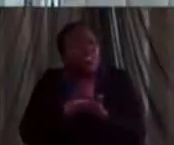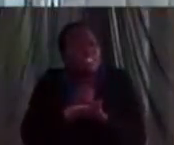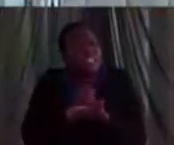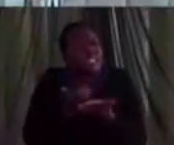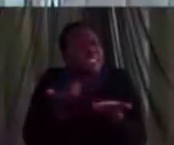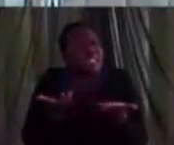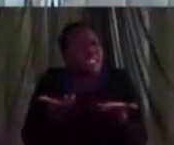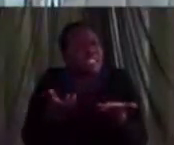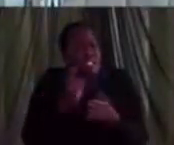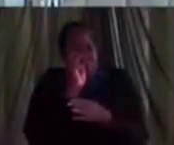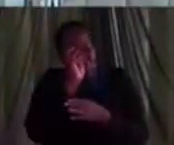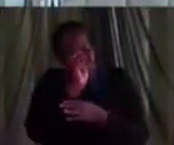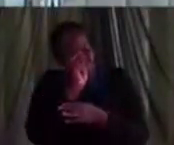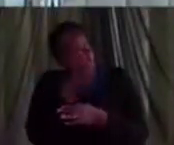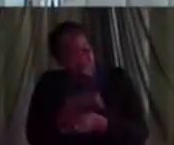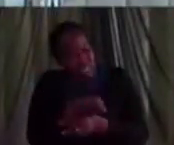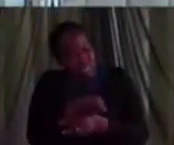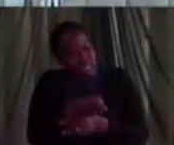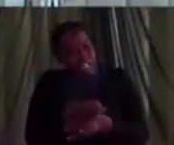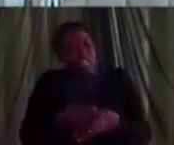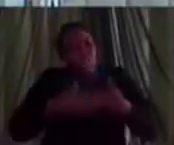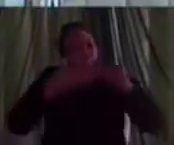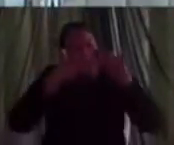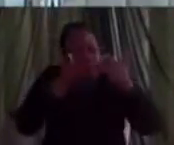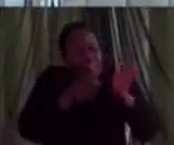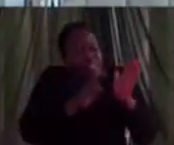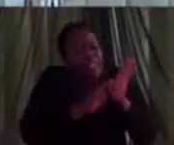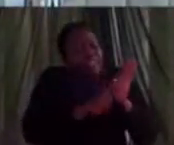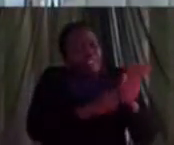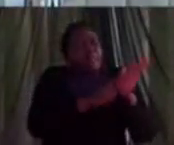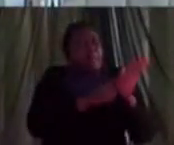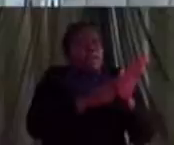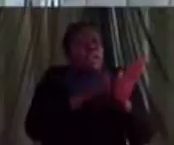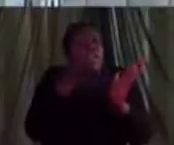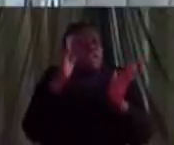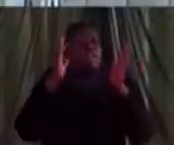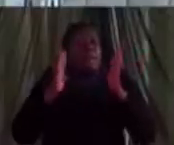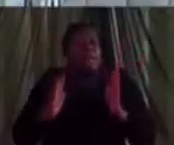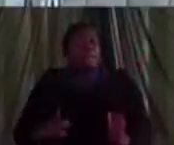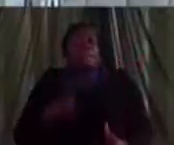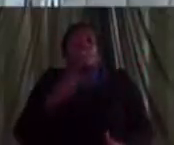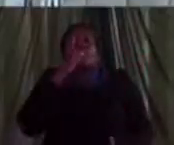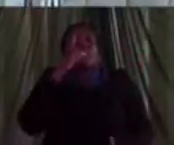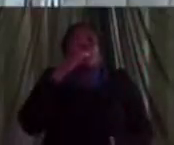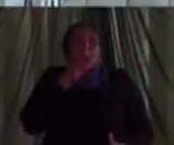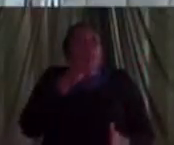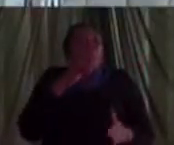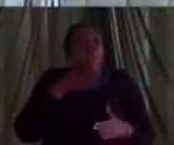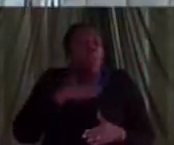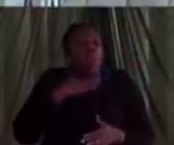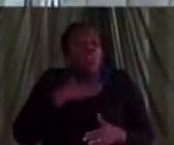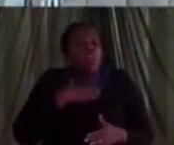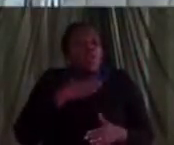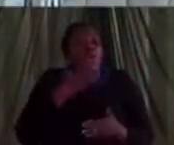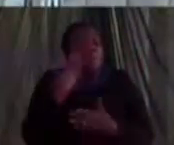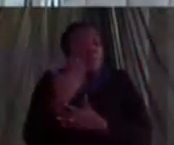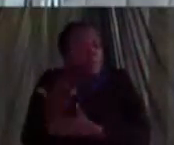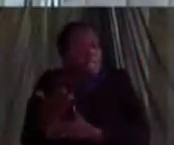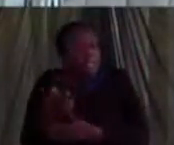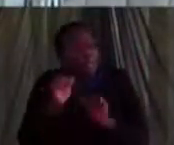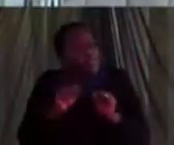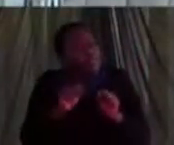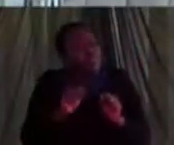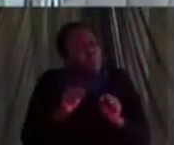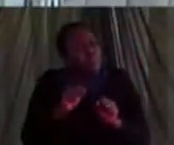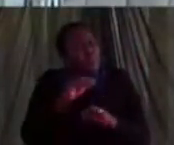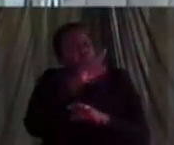to look at, you gave the example that if someone said you owned a property worth 500 billion, we would question, on what basis